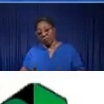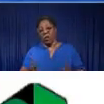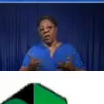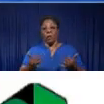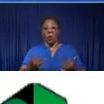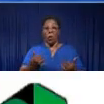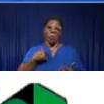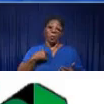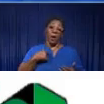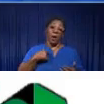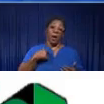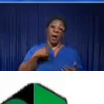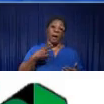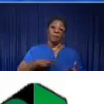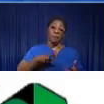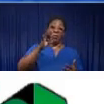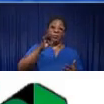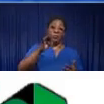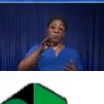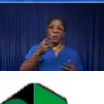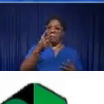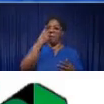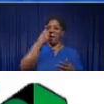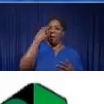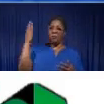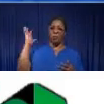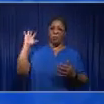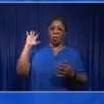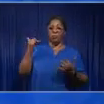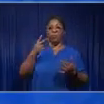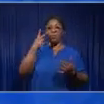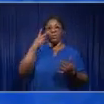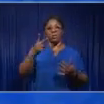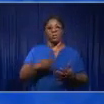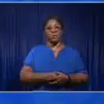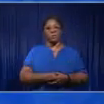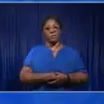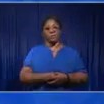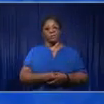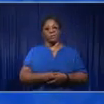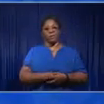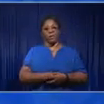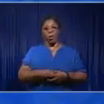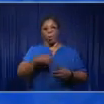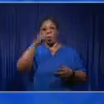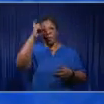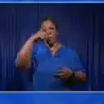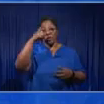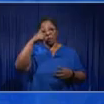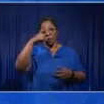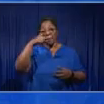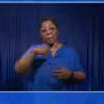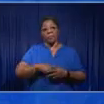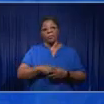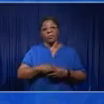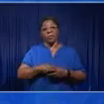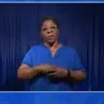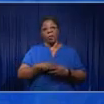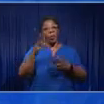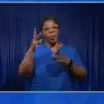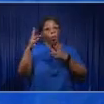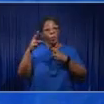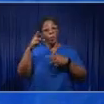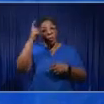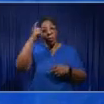deception. Experience teaches wisdom. And one day I pray that wisdom will visit upon my friends and they will join us on this